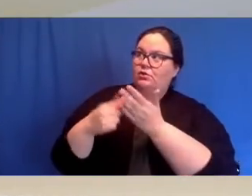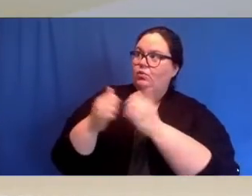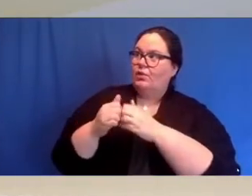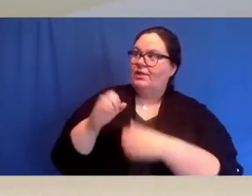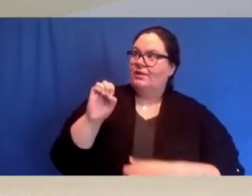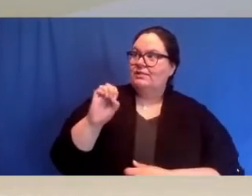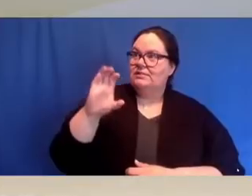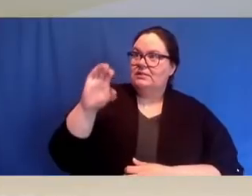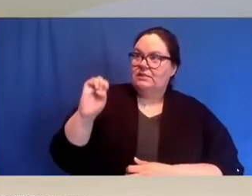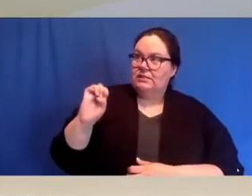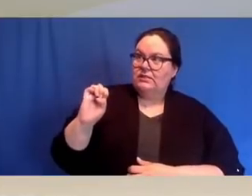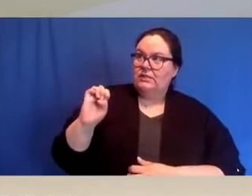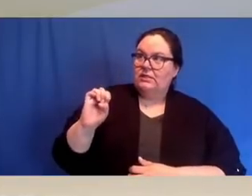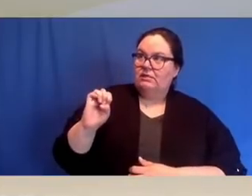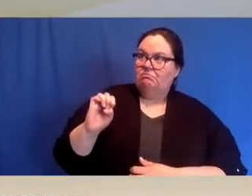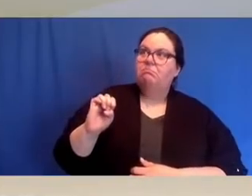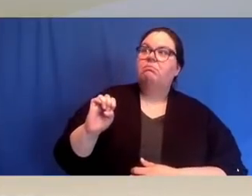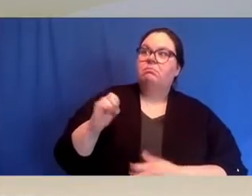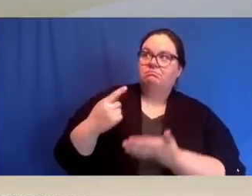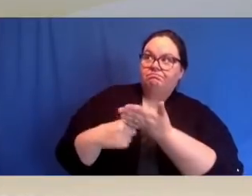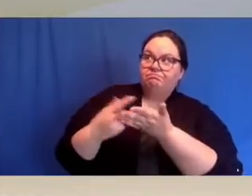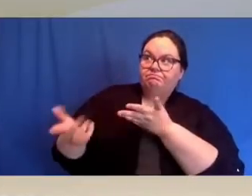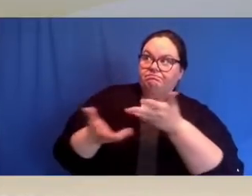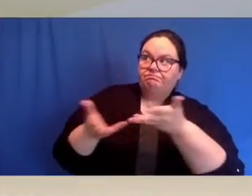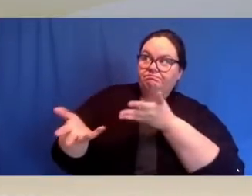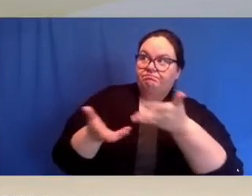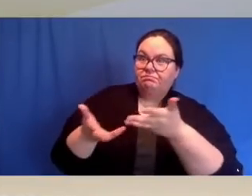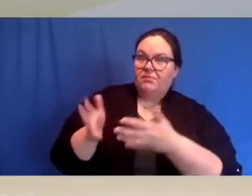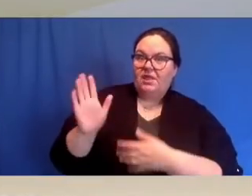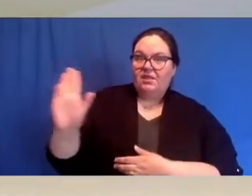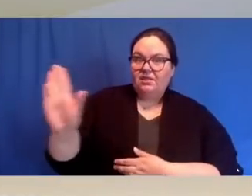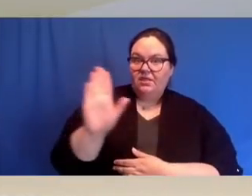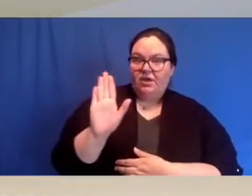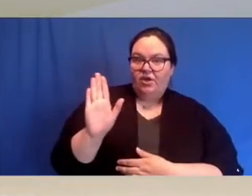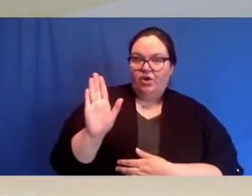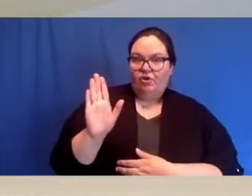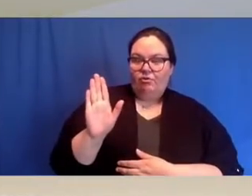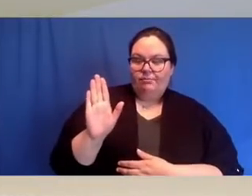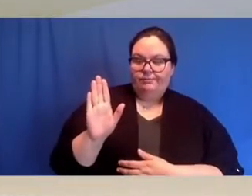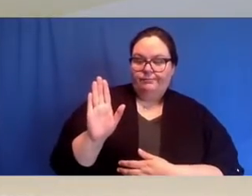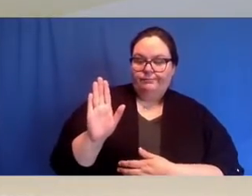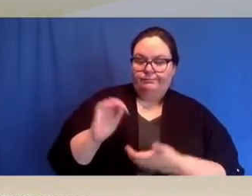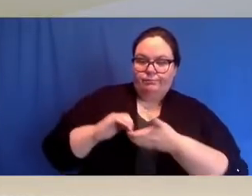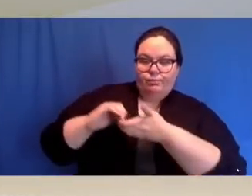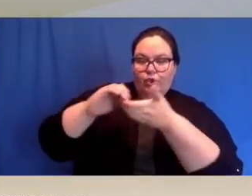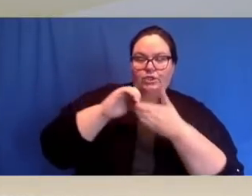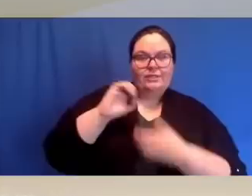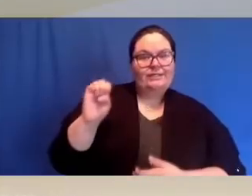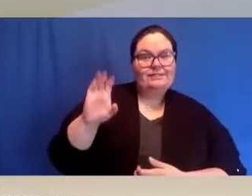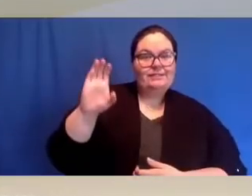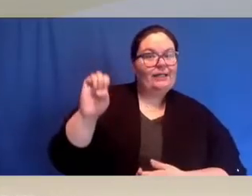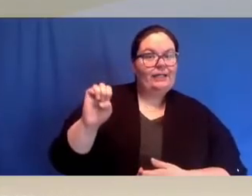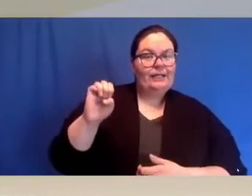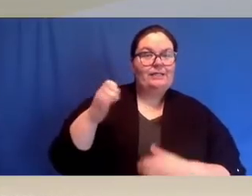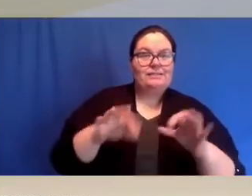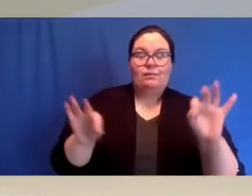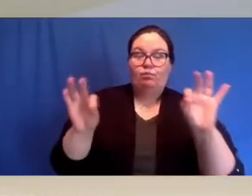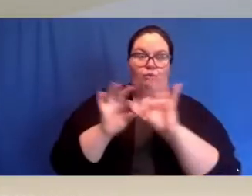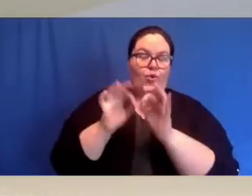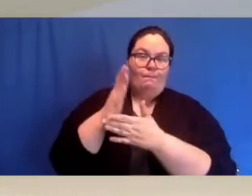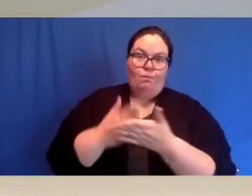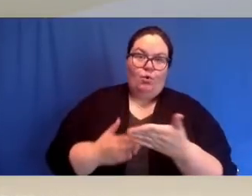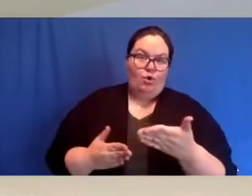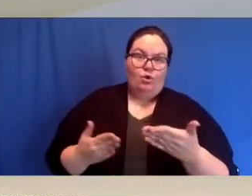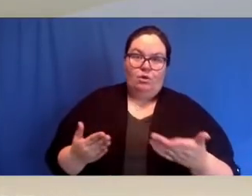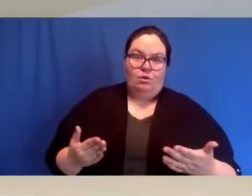learning to go back and talk to all of their partners. Early learning is a big component of this as well. So